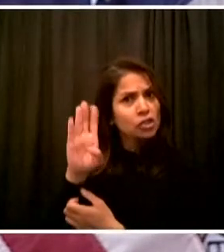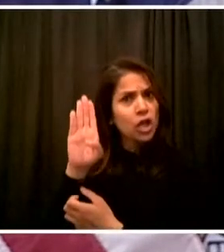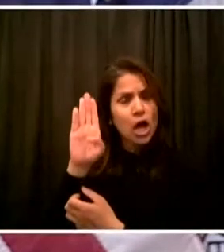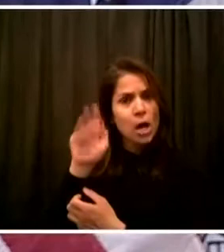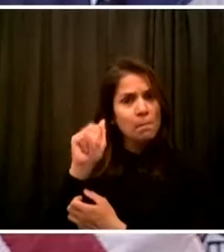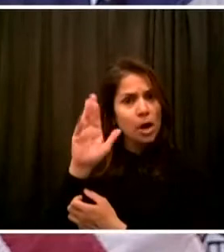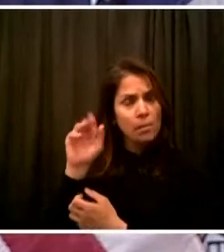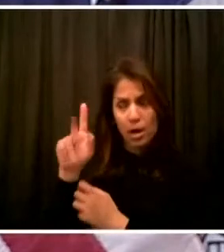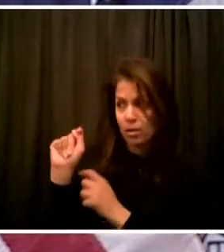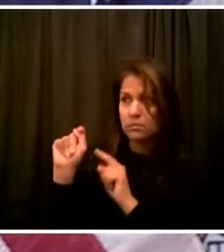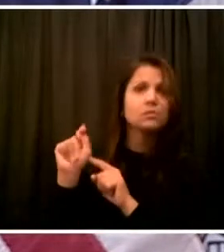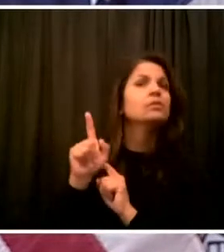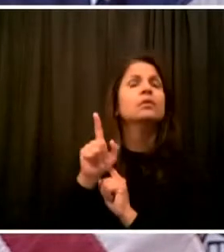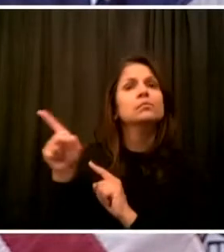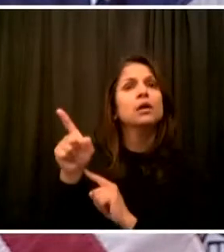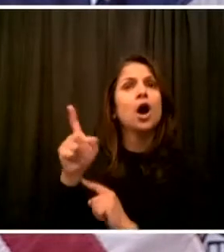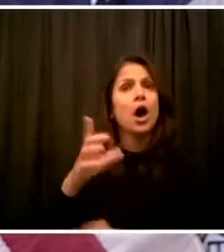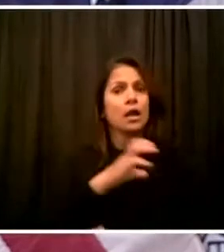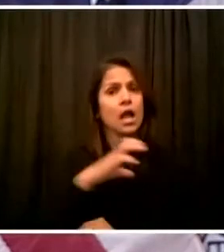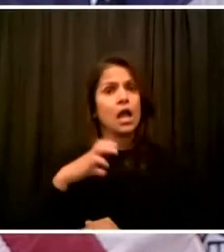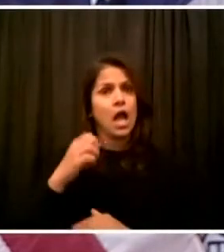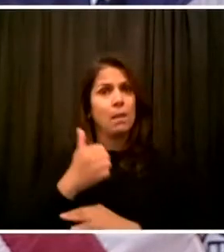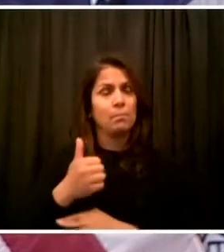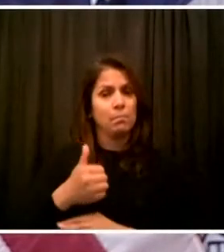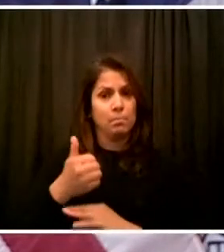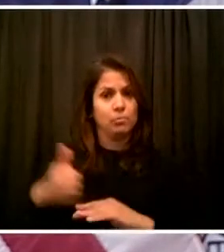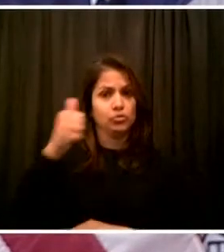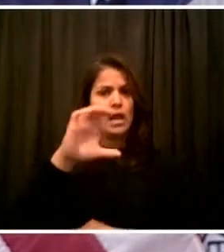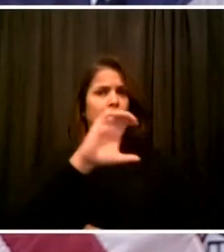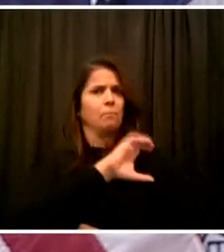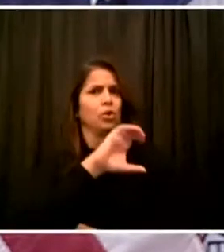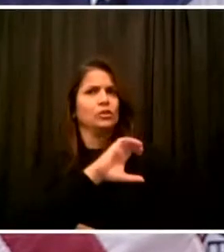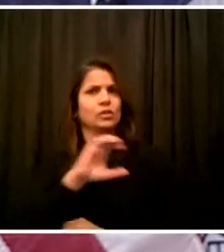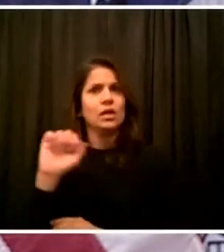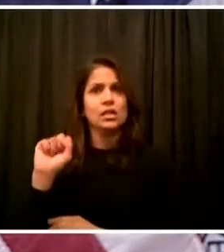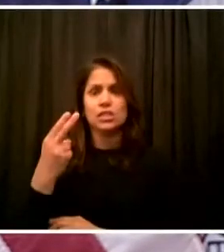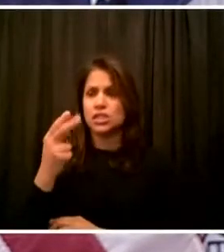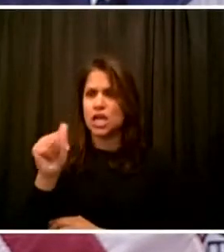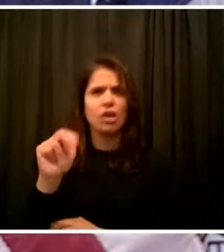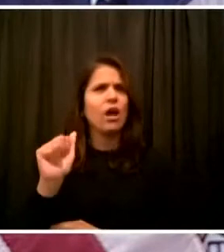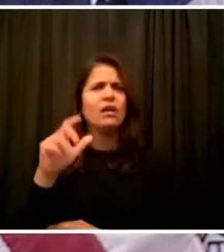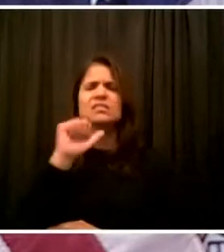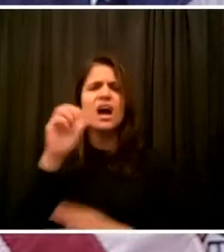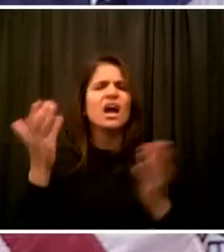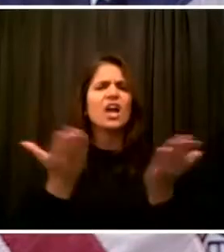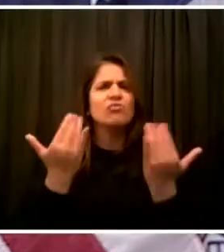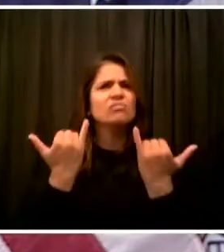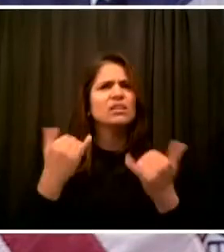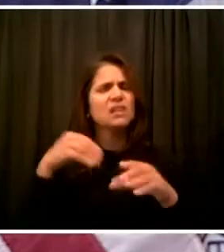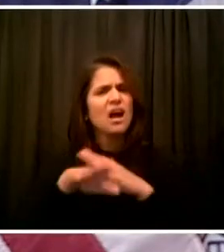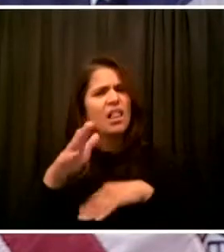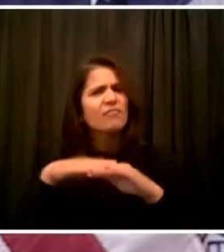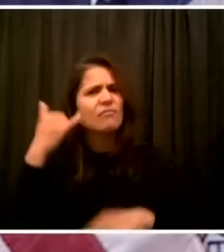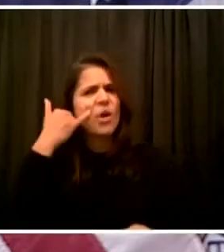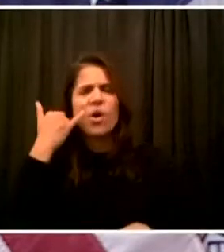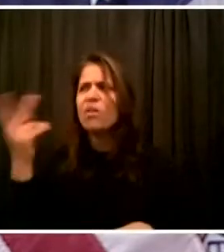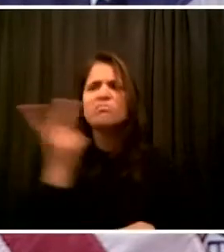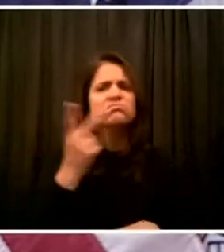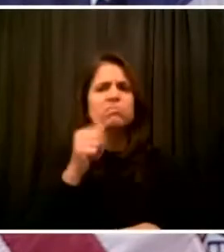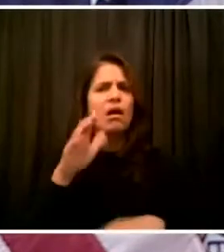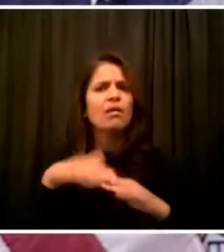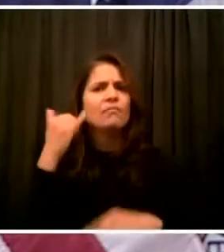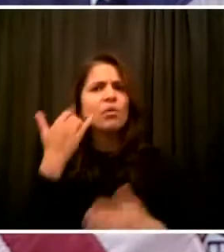both the PBA and the SBA this morning. They want you to fire Dr. Barbeau and question why